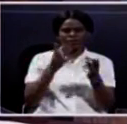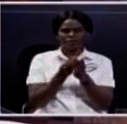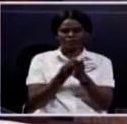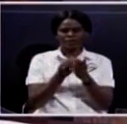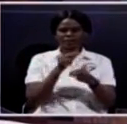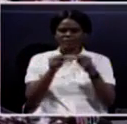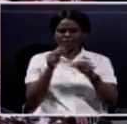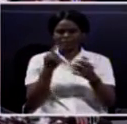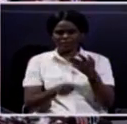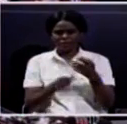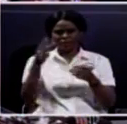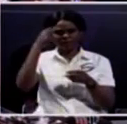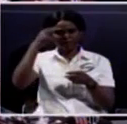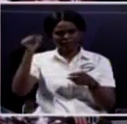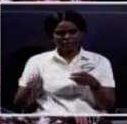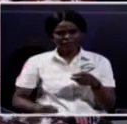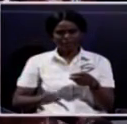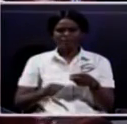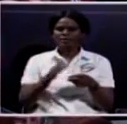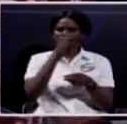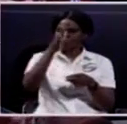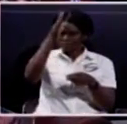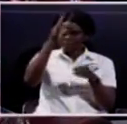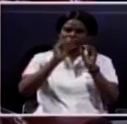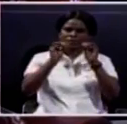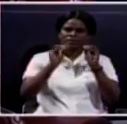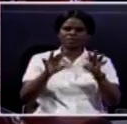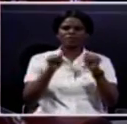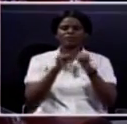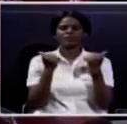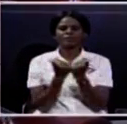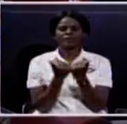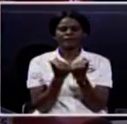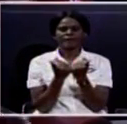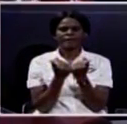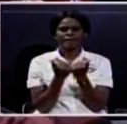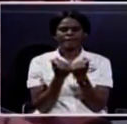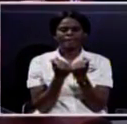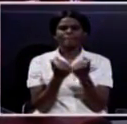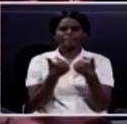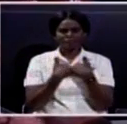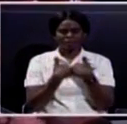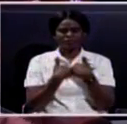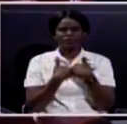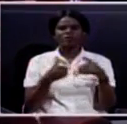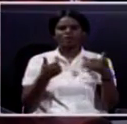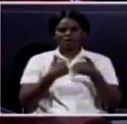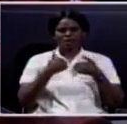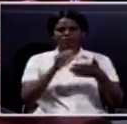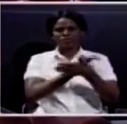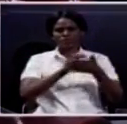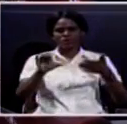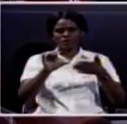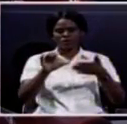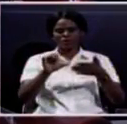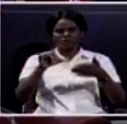mean by PTA? Guards, Parent Teachers Association? Yes, the Parent Teachers Association, we have put a clause there that should